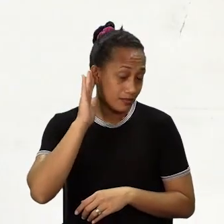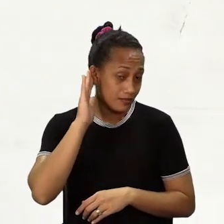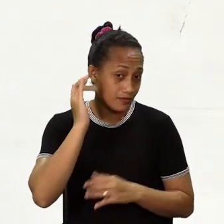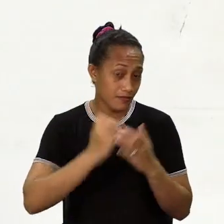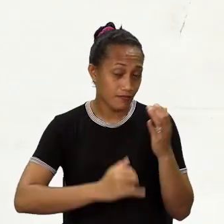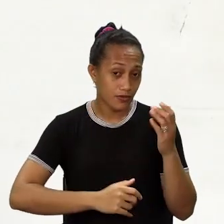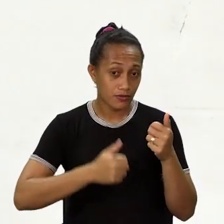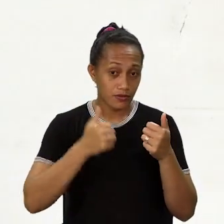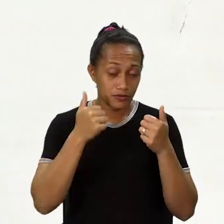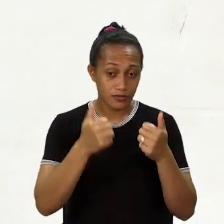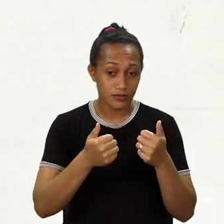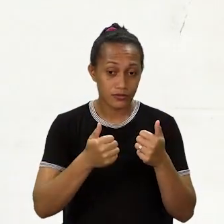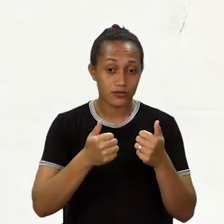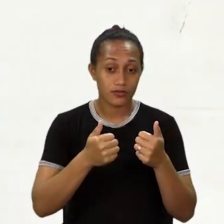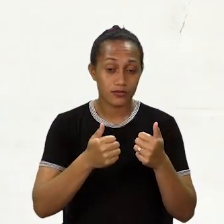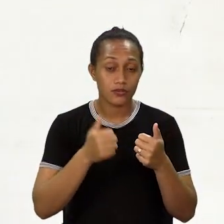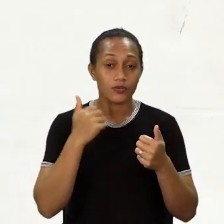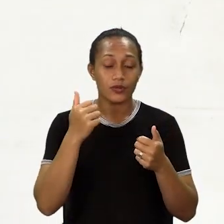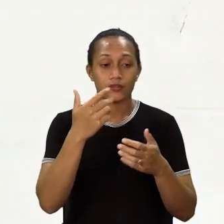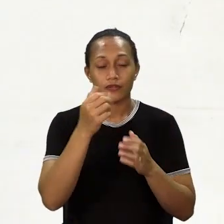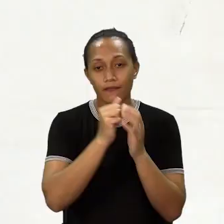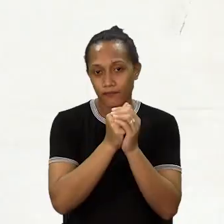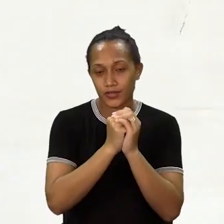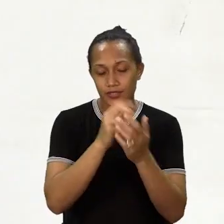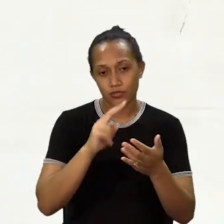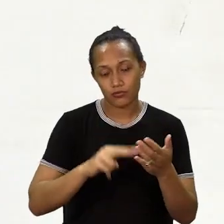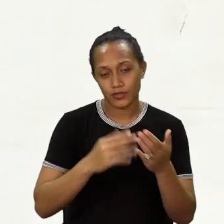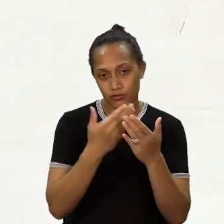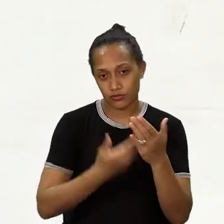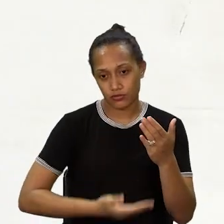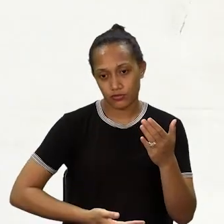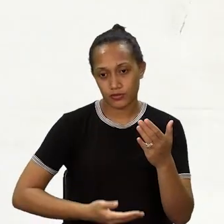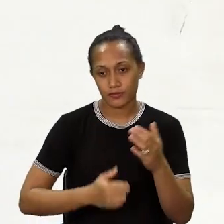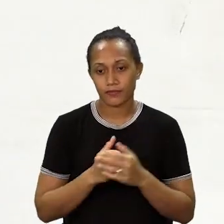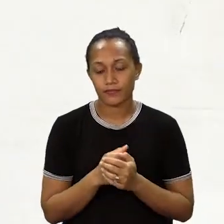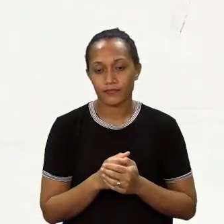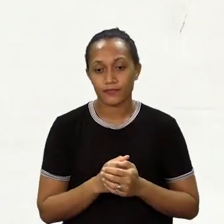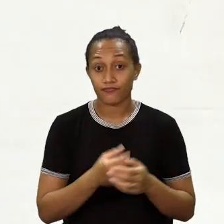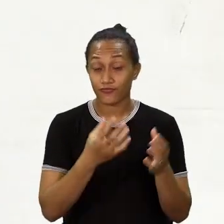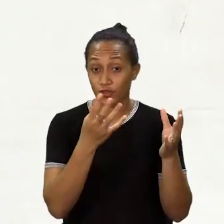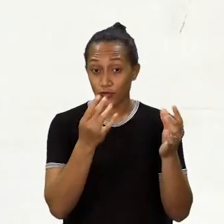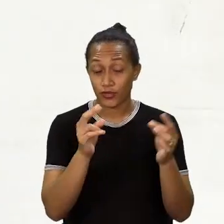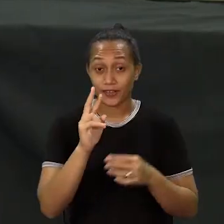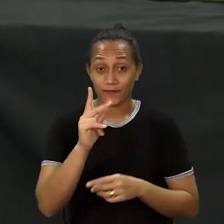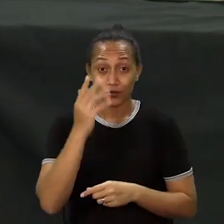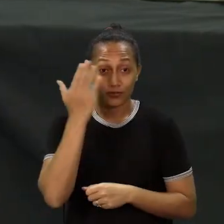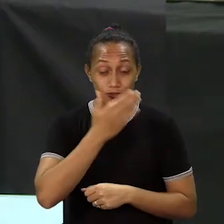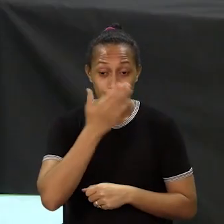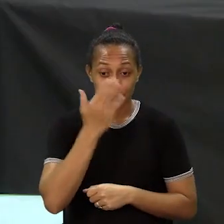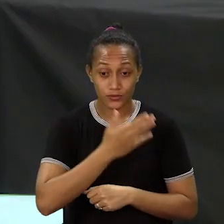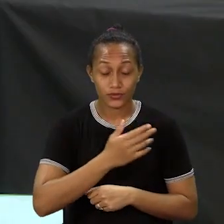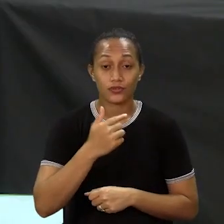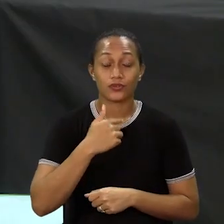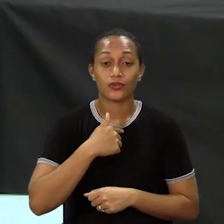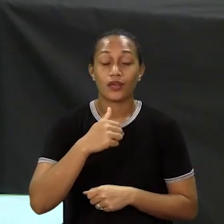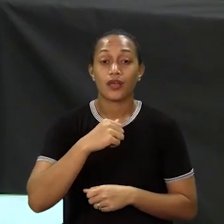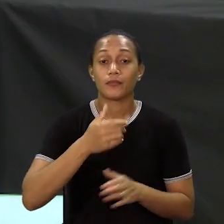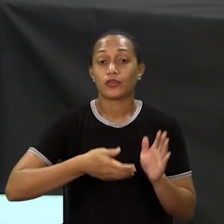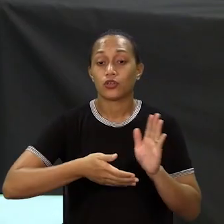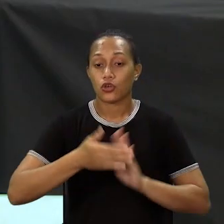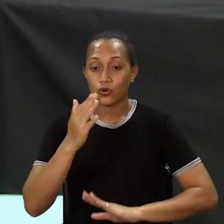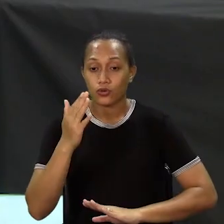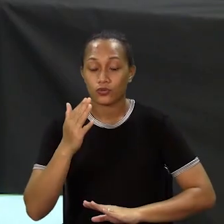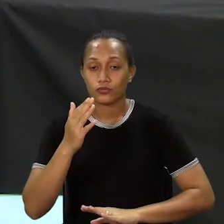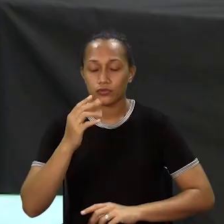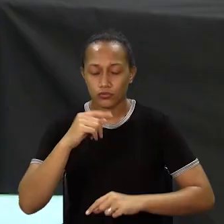do, to listen very carefully while our friend here is reading a story to us this morning. Getting ready for